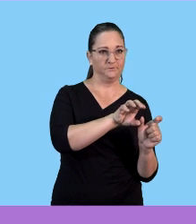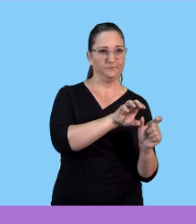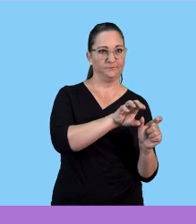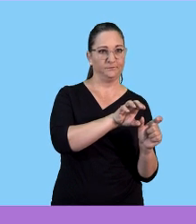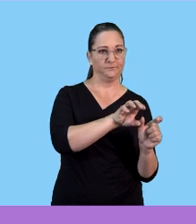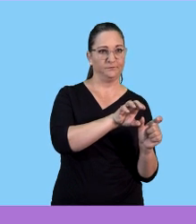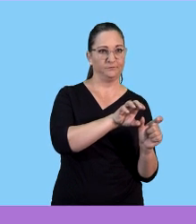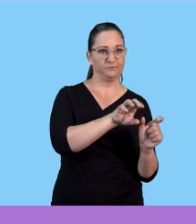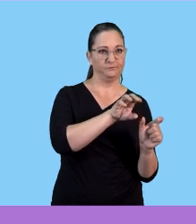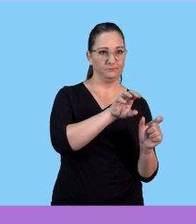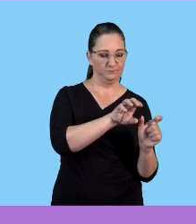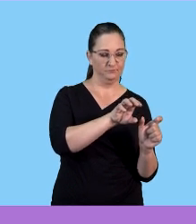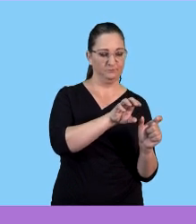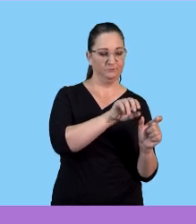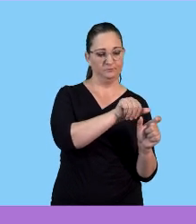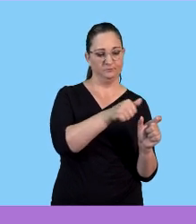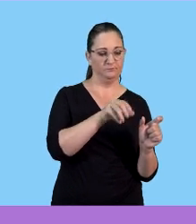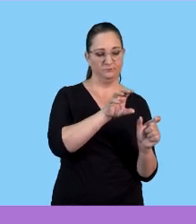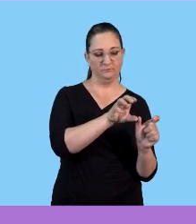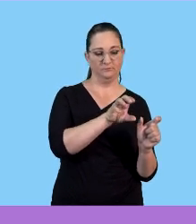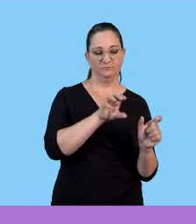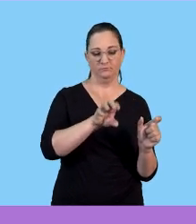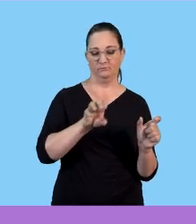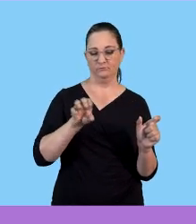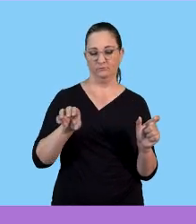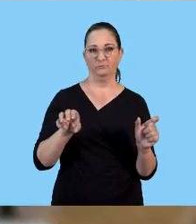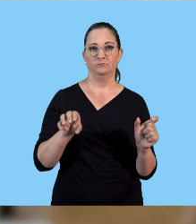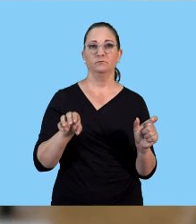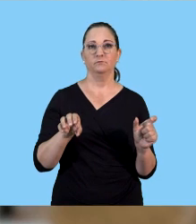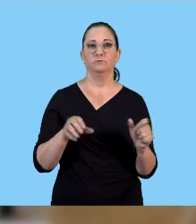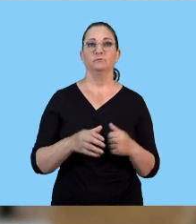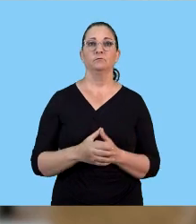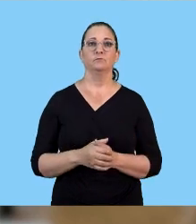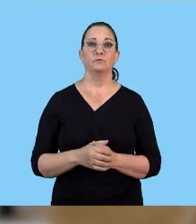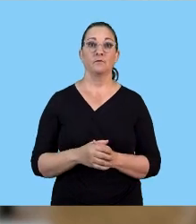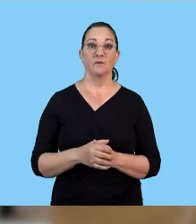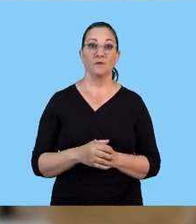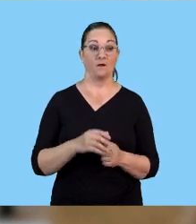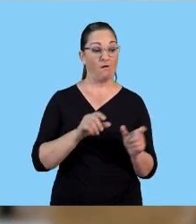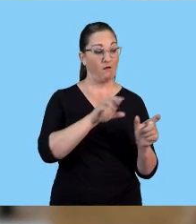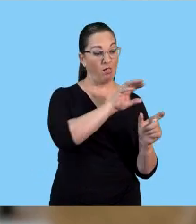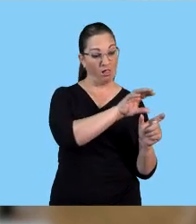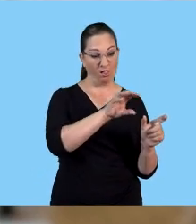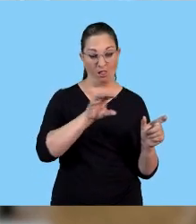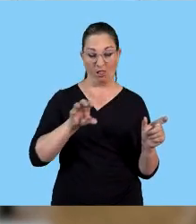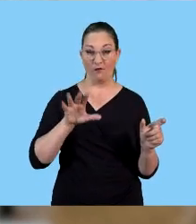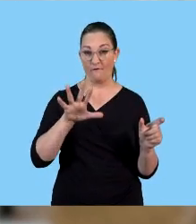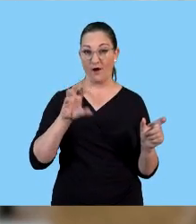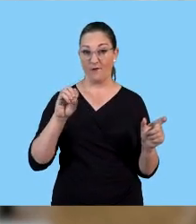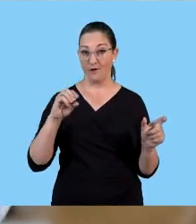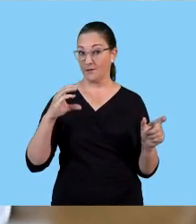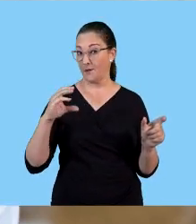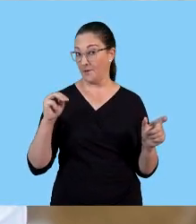that spot. Then we go to the next part of 10, it takes up that spot. And so on and so on and so on and so forth until all